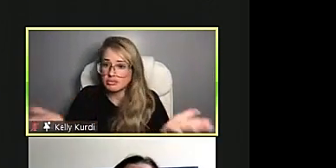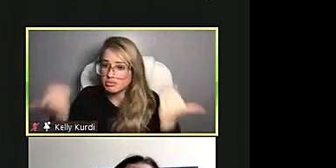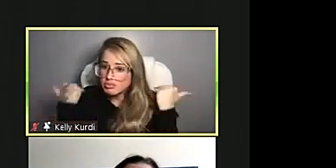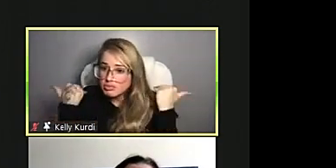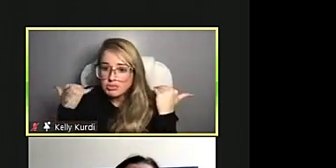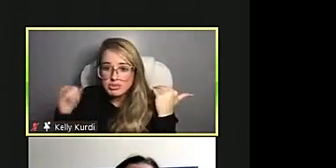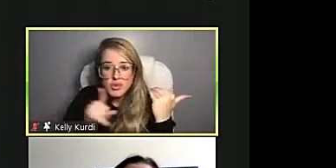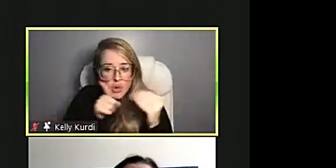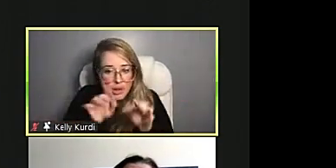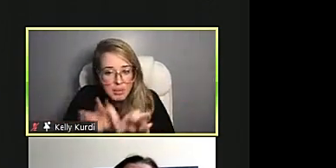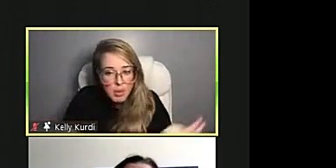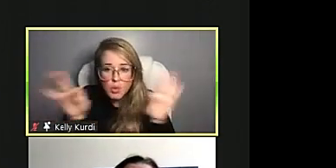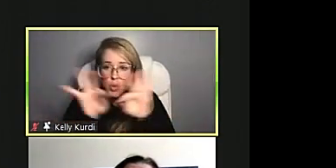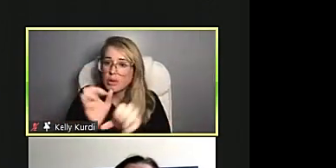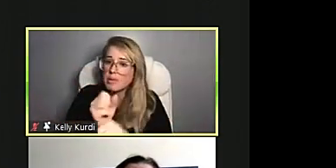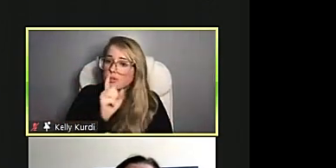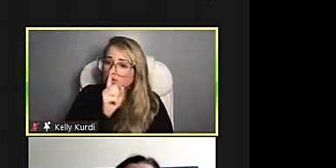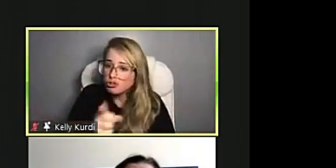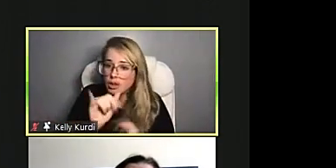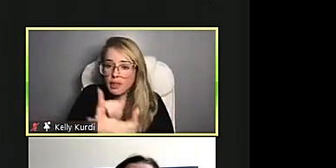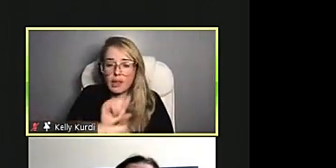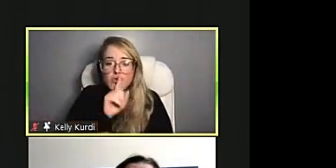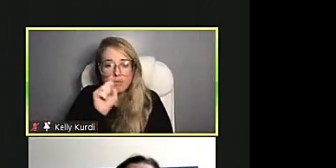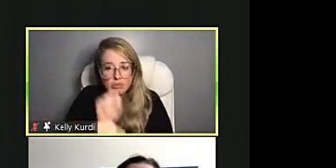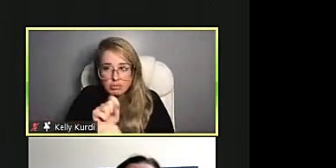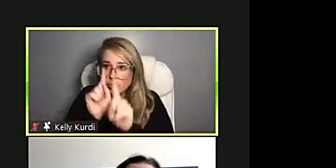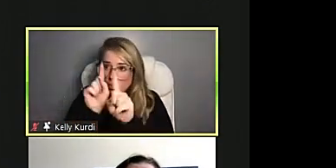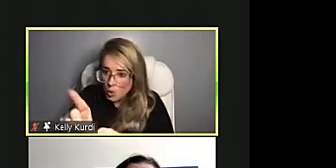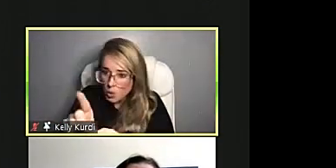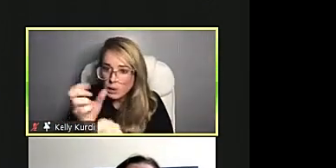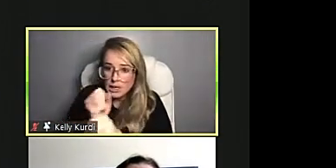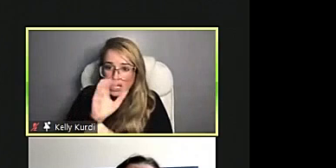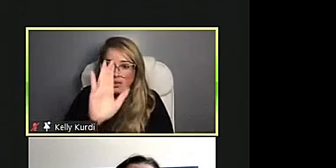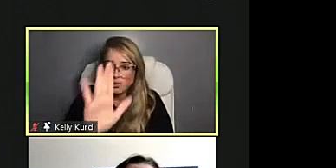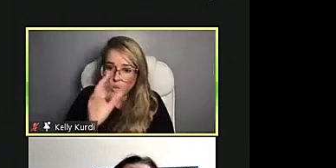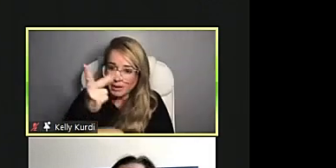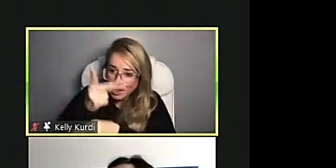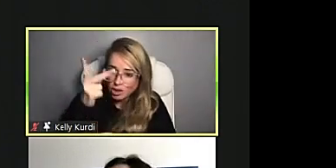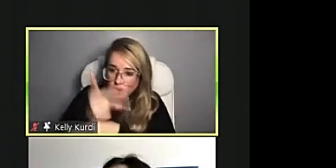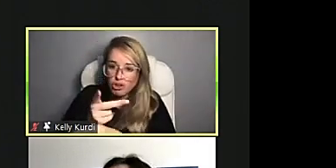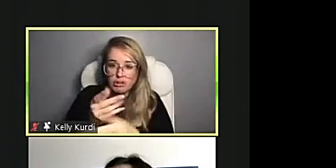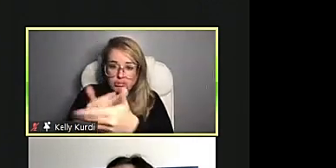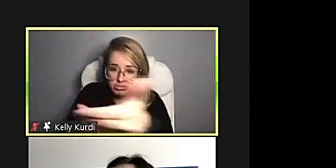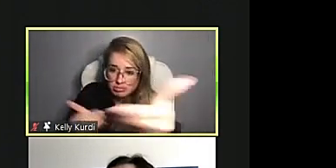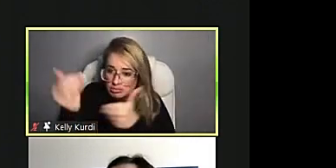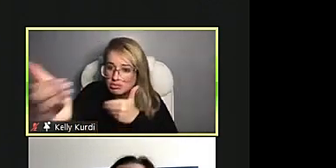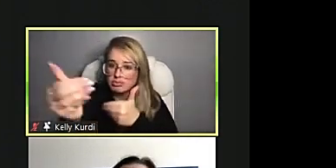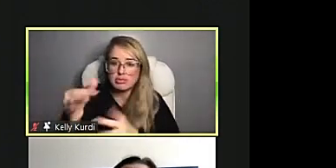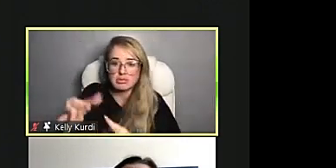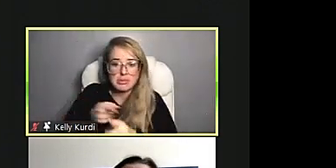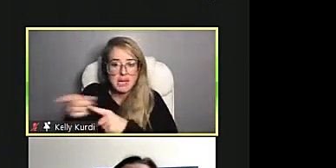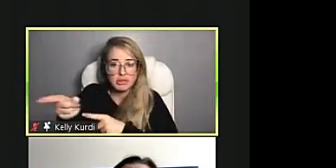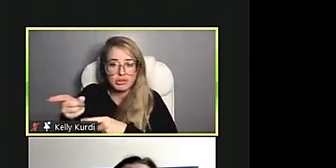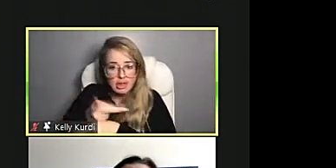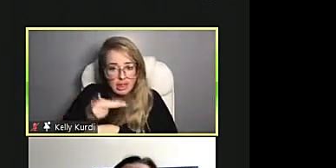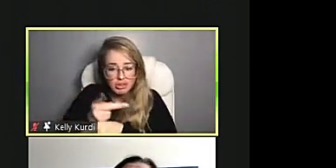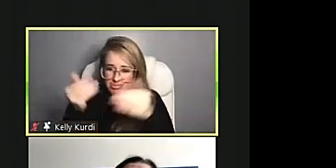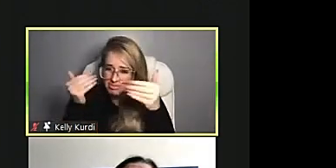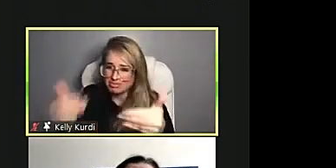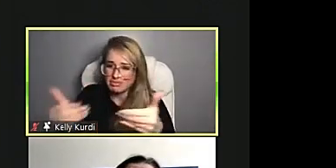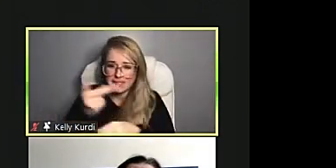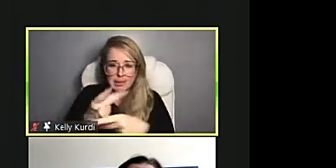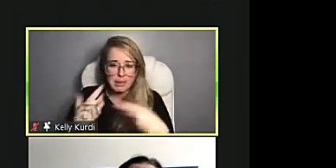really important to make sure that you go get your preventative care, your specialty care to keep yourself as healthy as